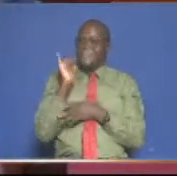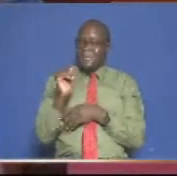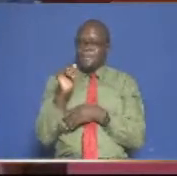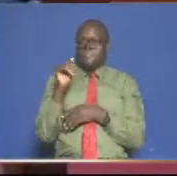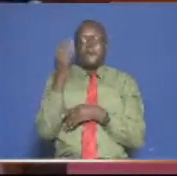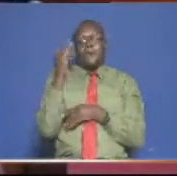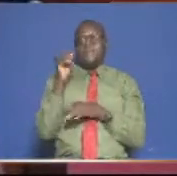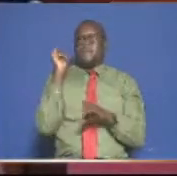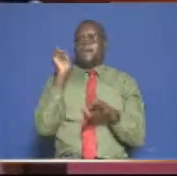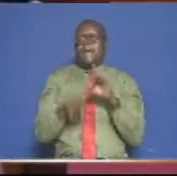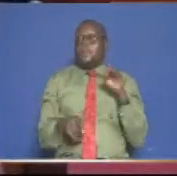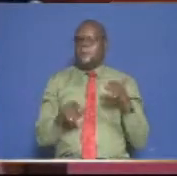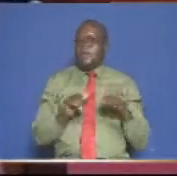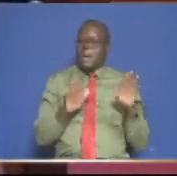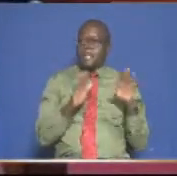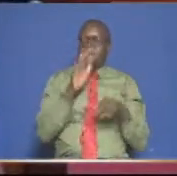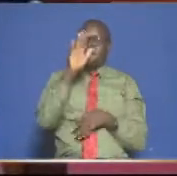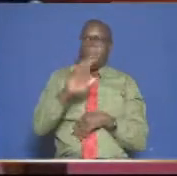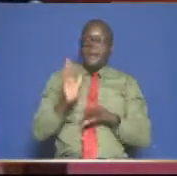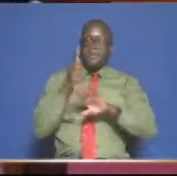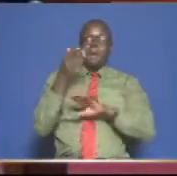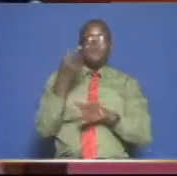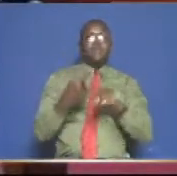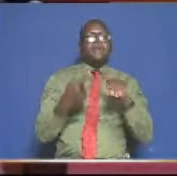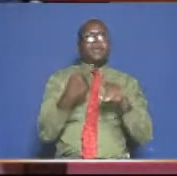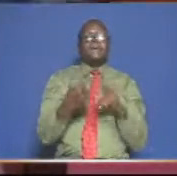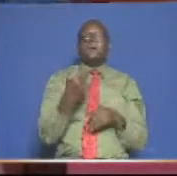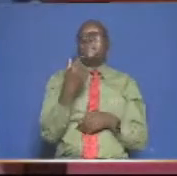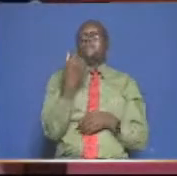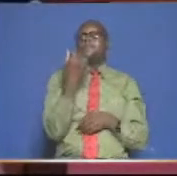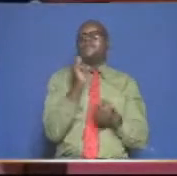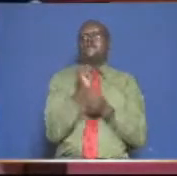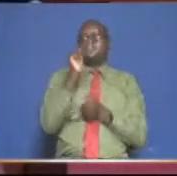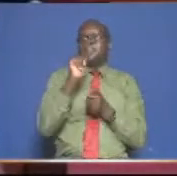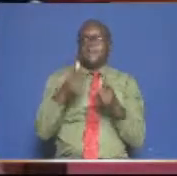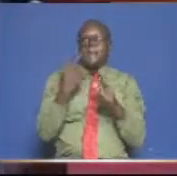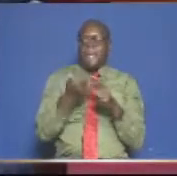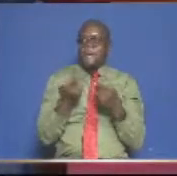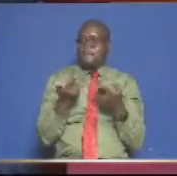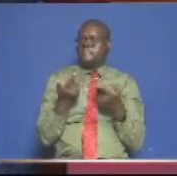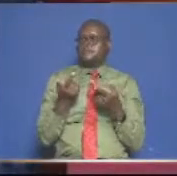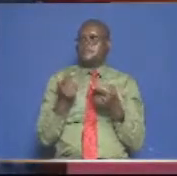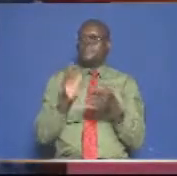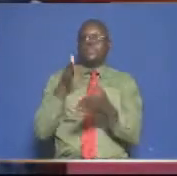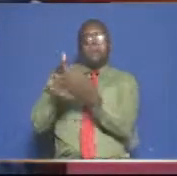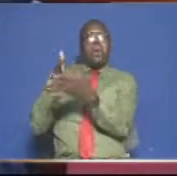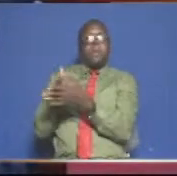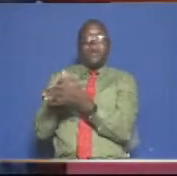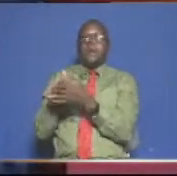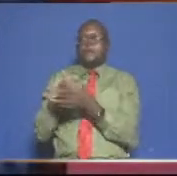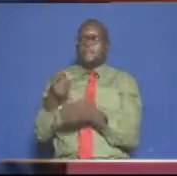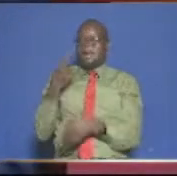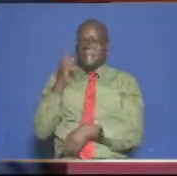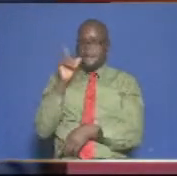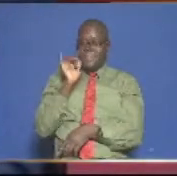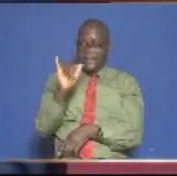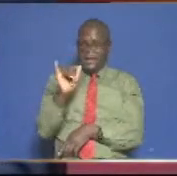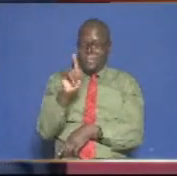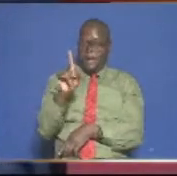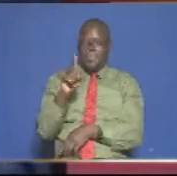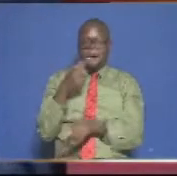cannot then leave Parliament after 3 years, and they can just play with you willy-nilly. Mr. Speaker, I was so disheartened, Mr.